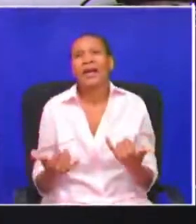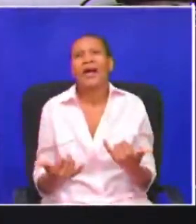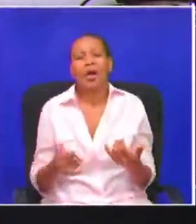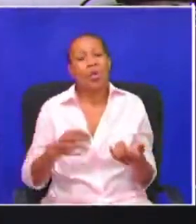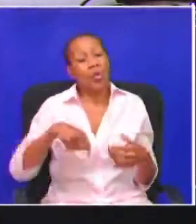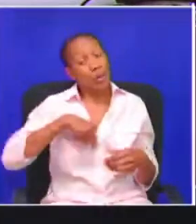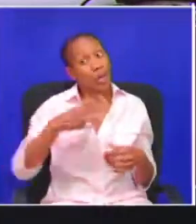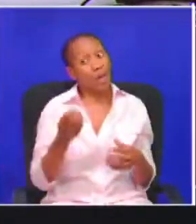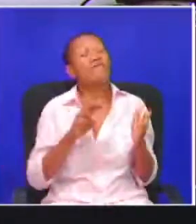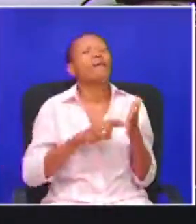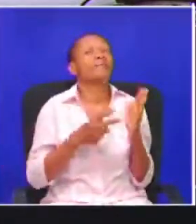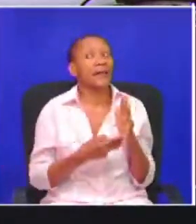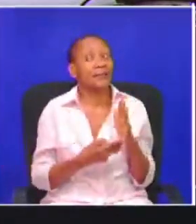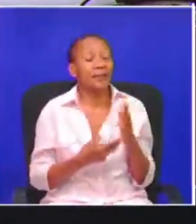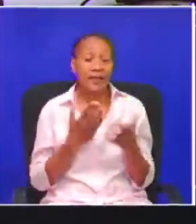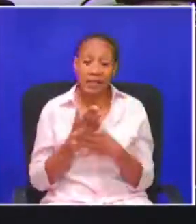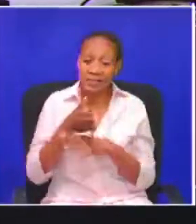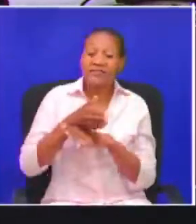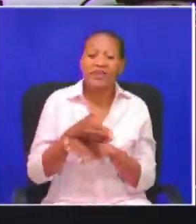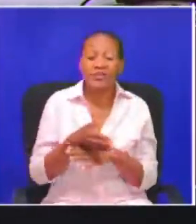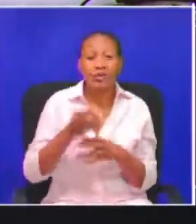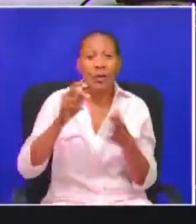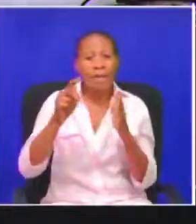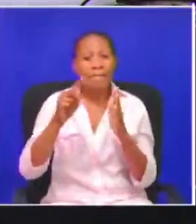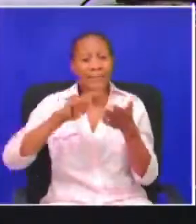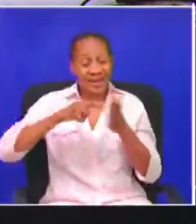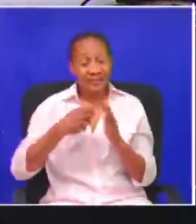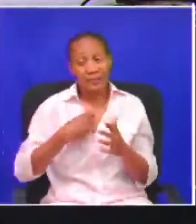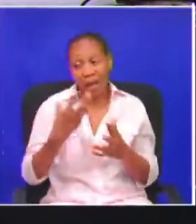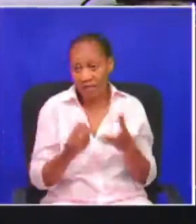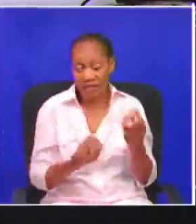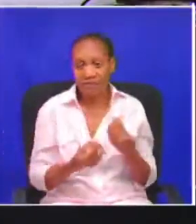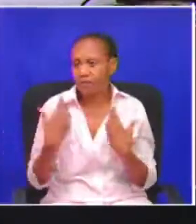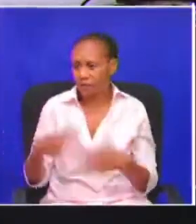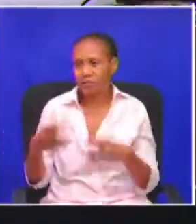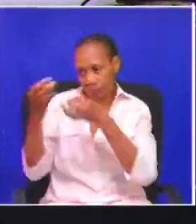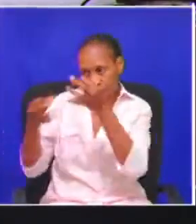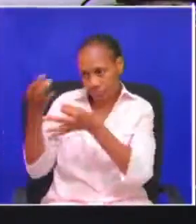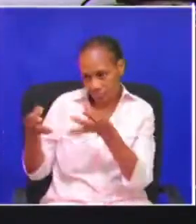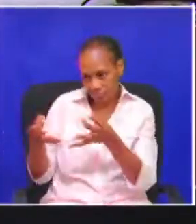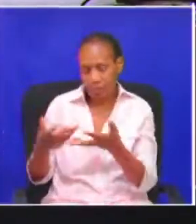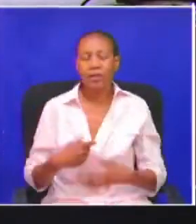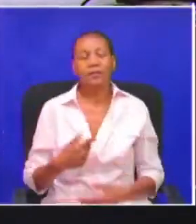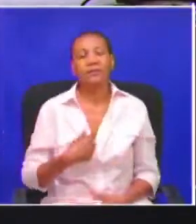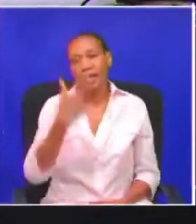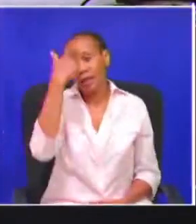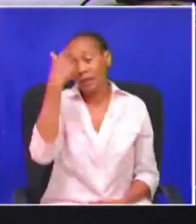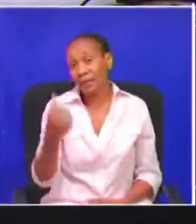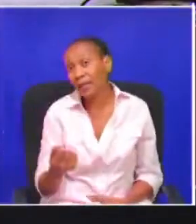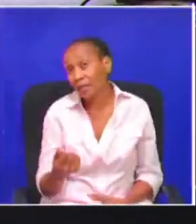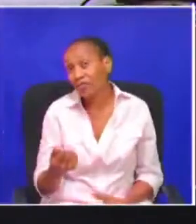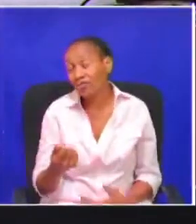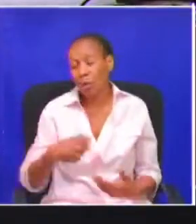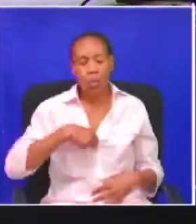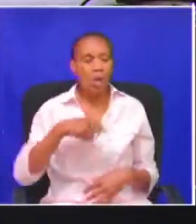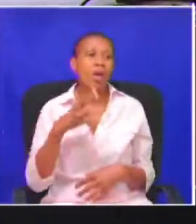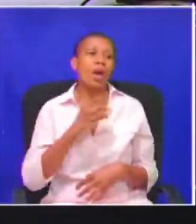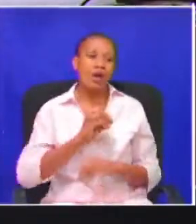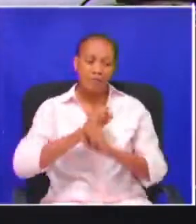plan and interventions that I have outlined, we do believe that we have a credible